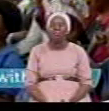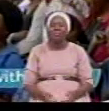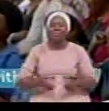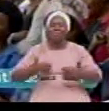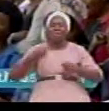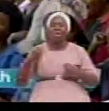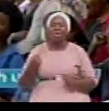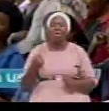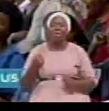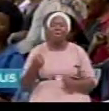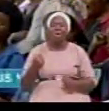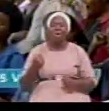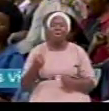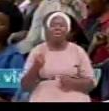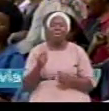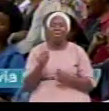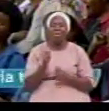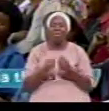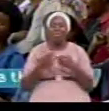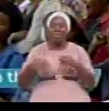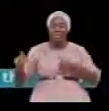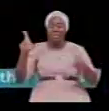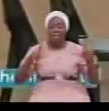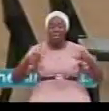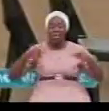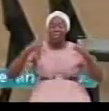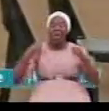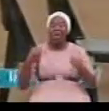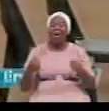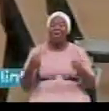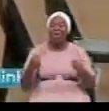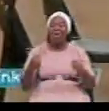Power. Everybody shout power.